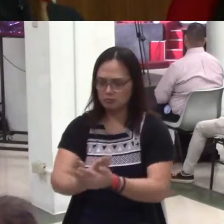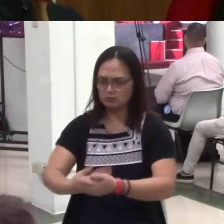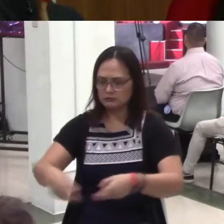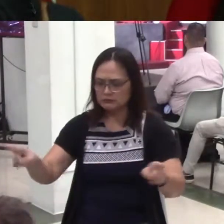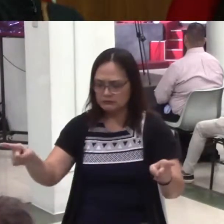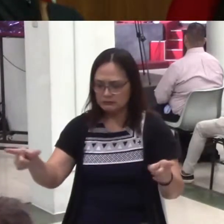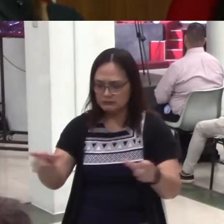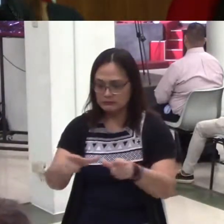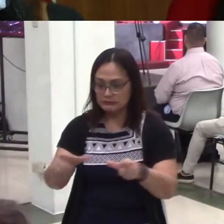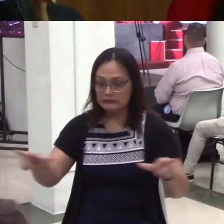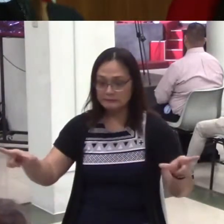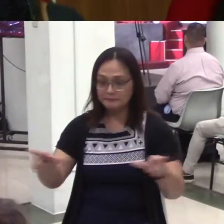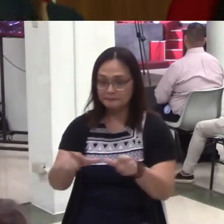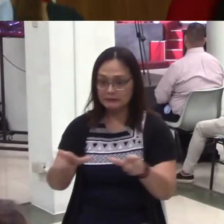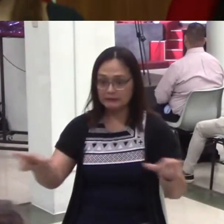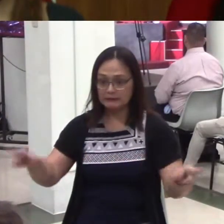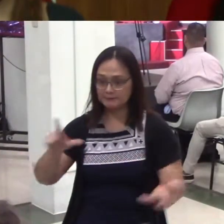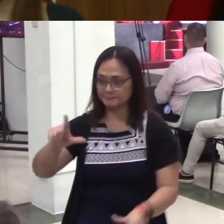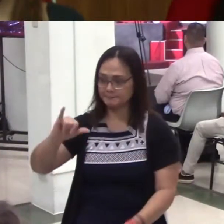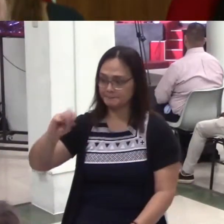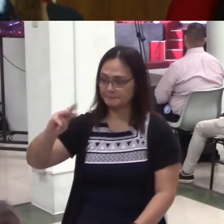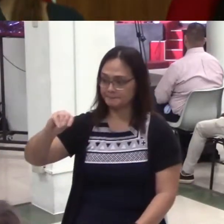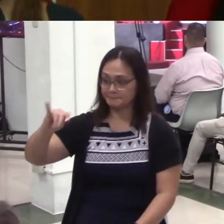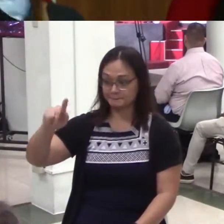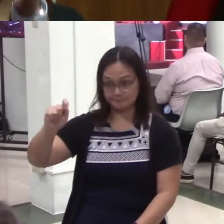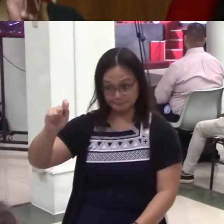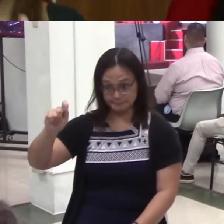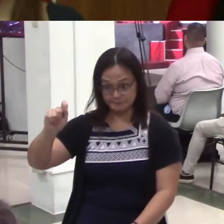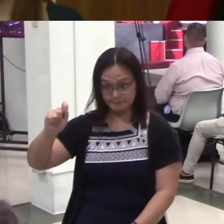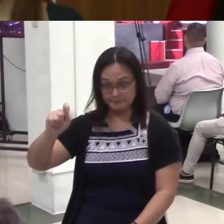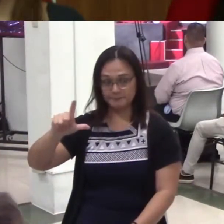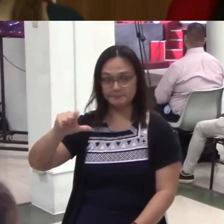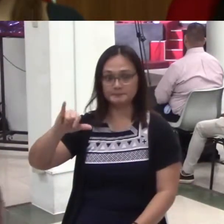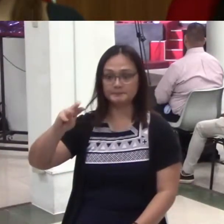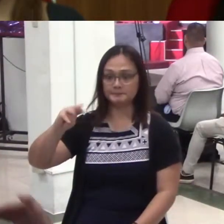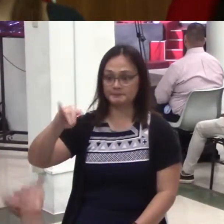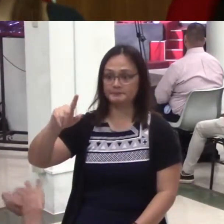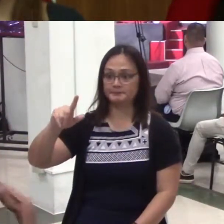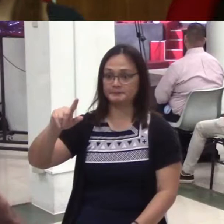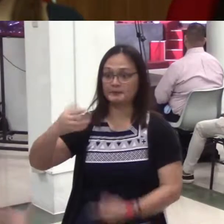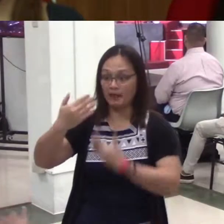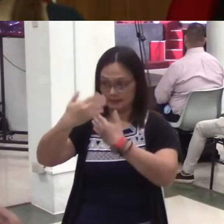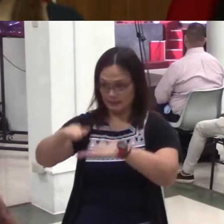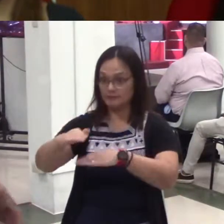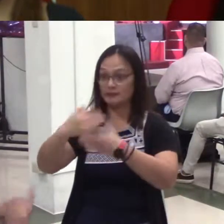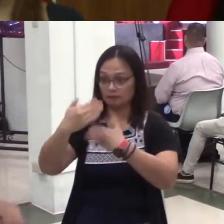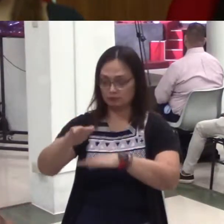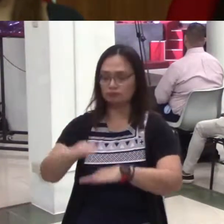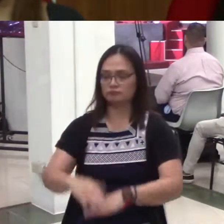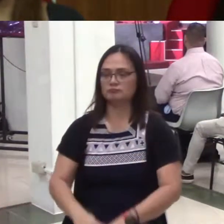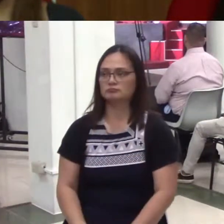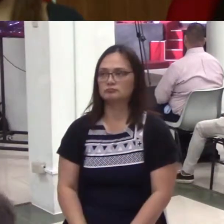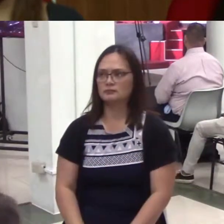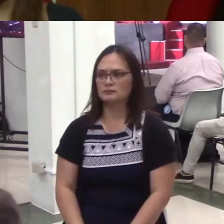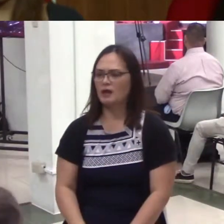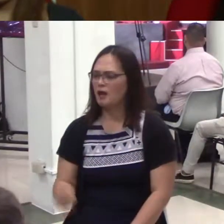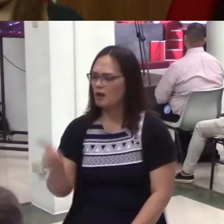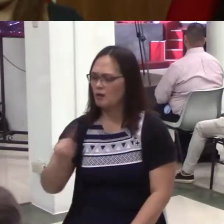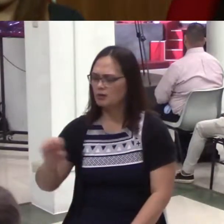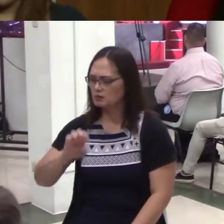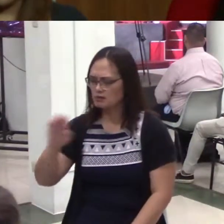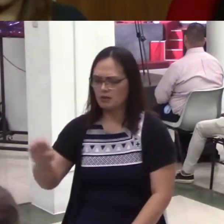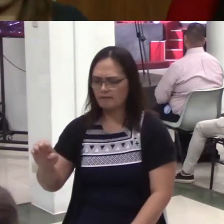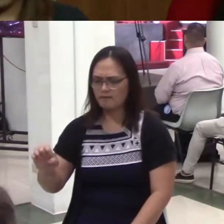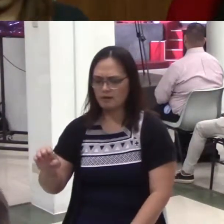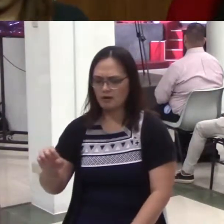beyond kung anuman ang tulak ng ating kaisipan o hatak ng mundo. Number three.